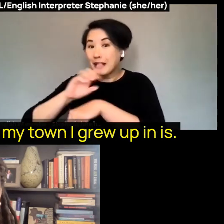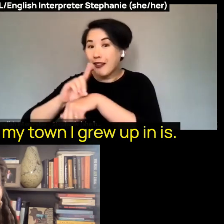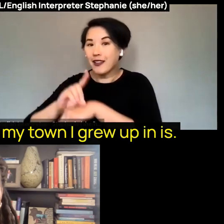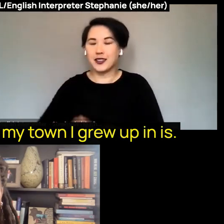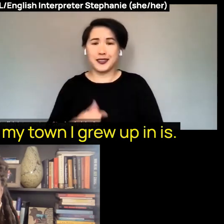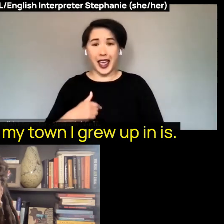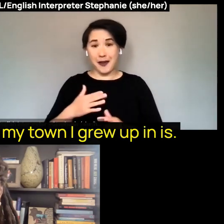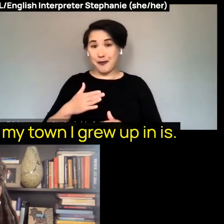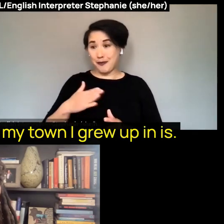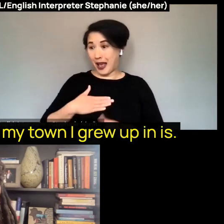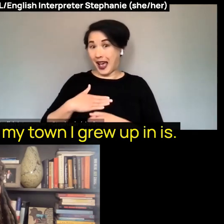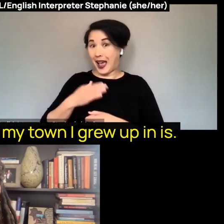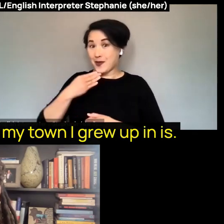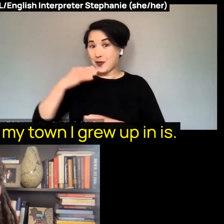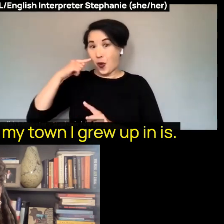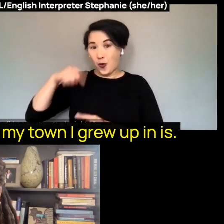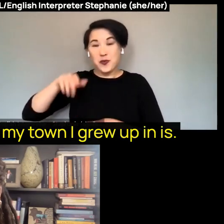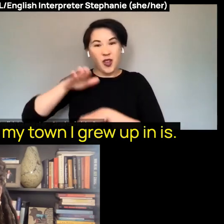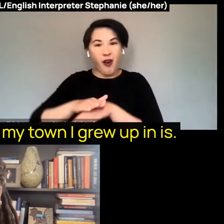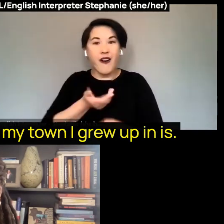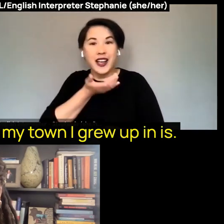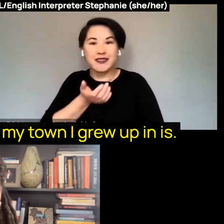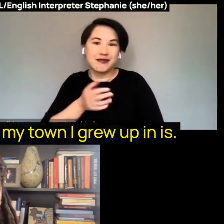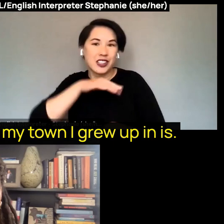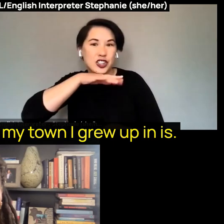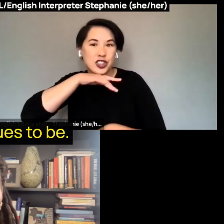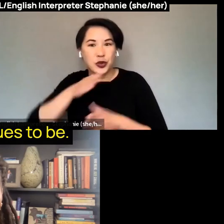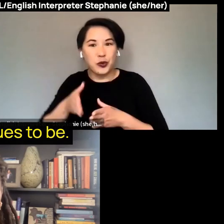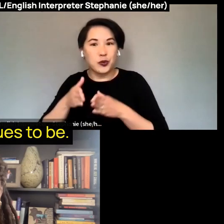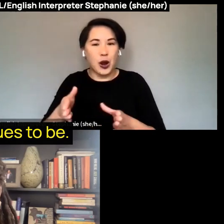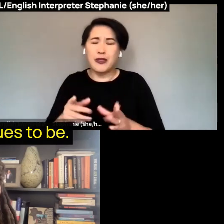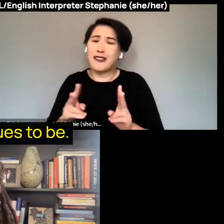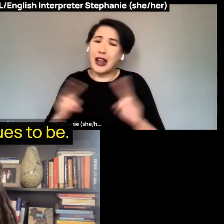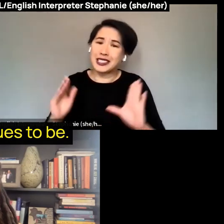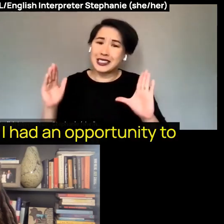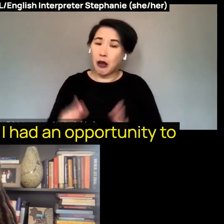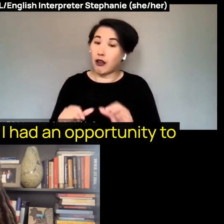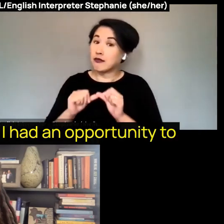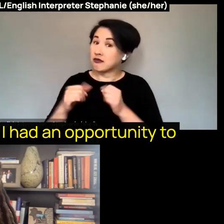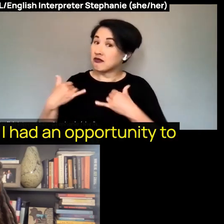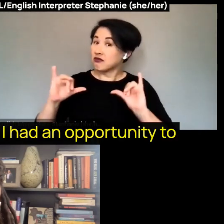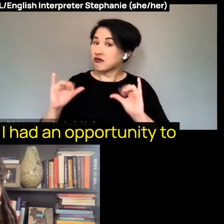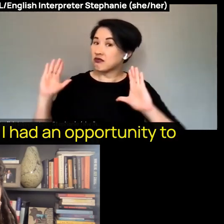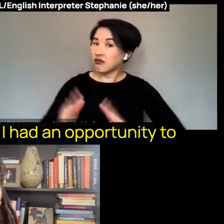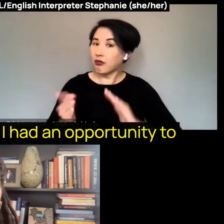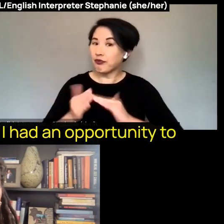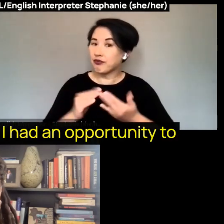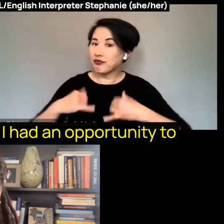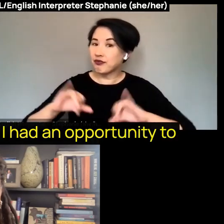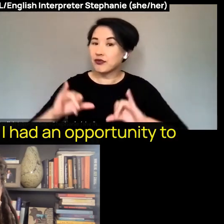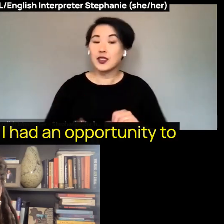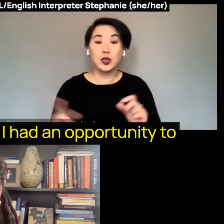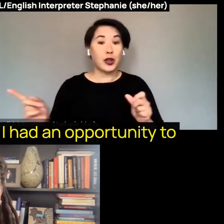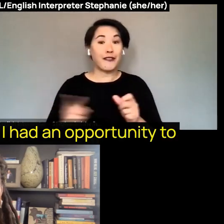how intimate and small my town I grew up in is, and it continues to be. But You know, the first time I